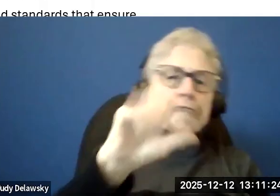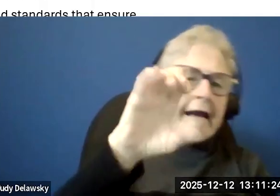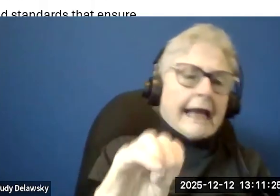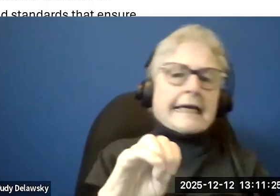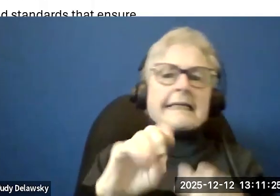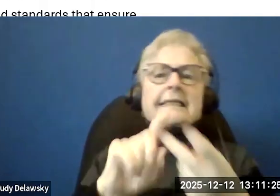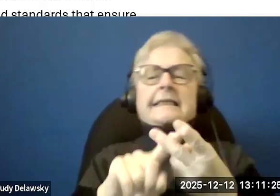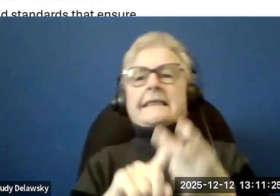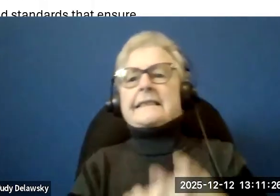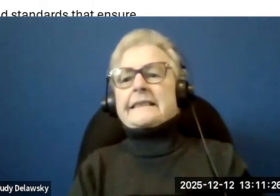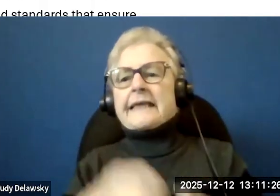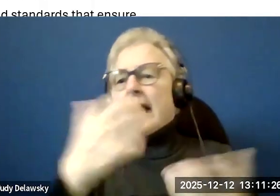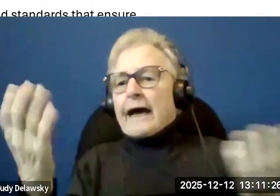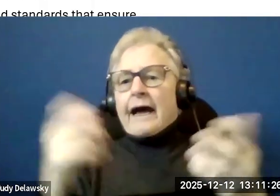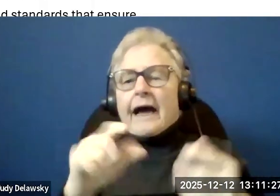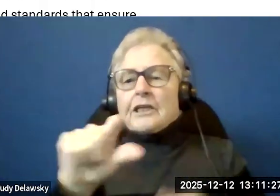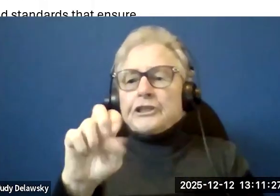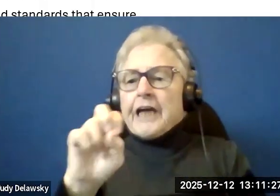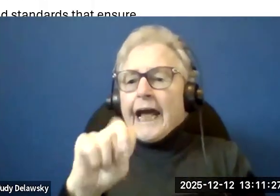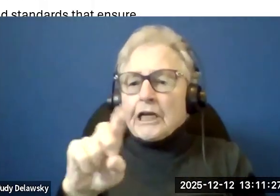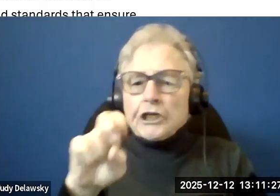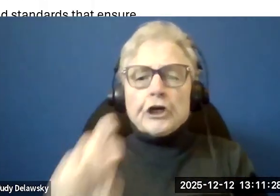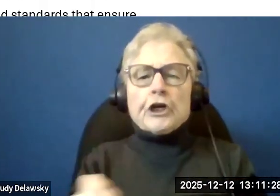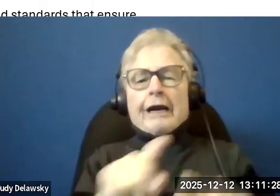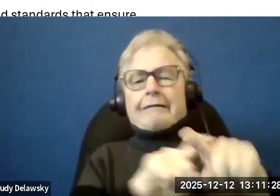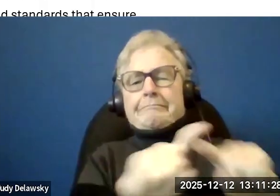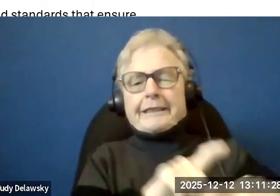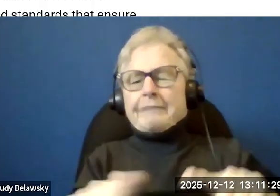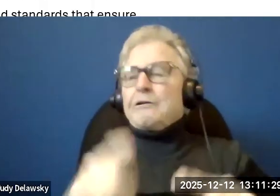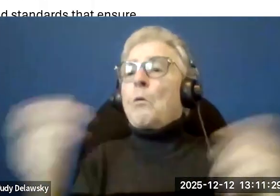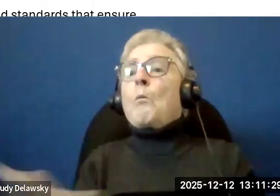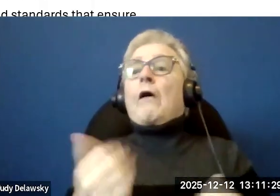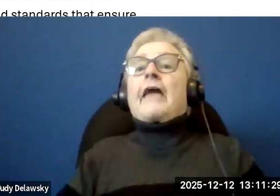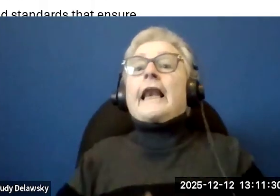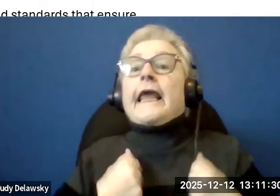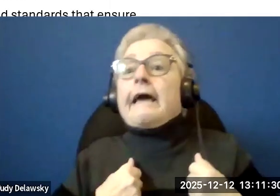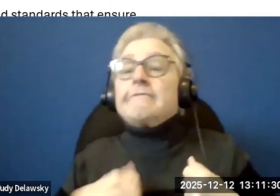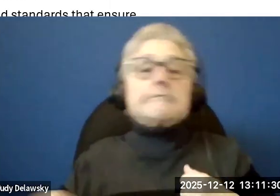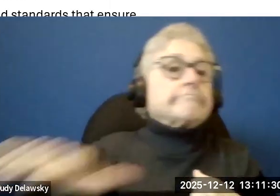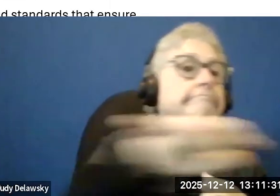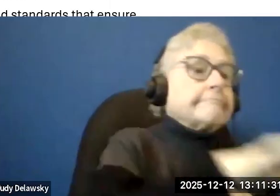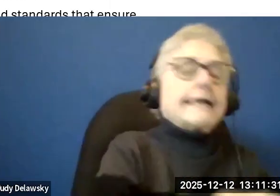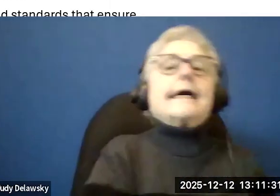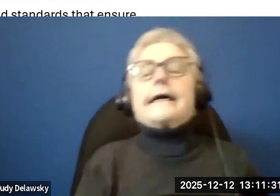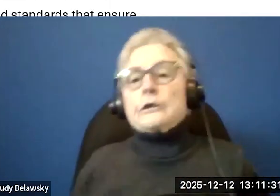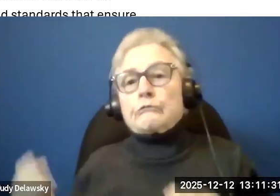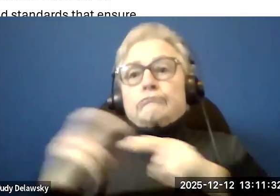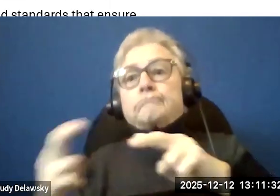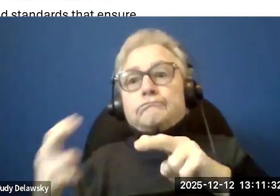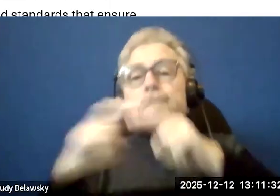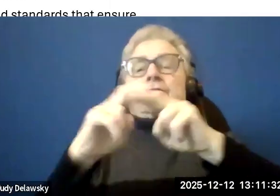gender, income, and geography can impact these risks. And this leads to increased mortality and